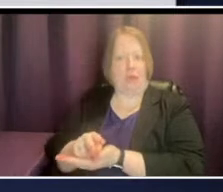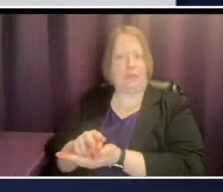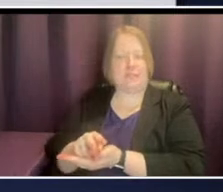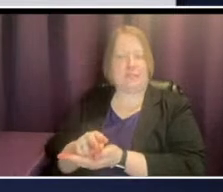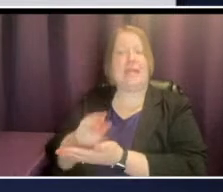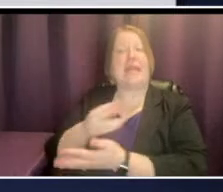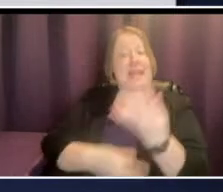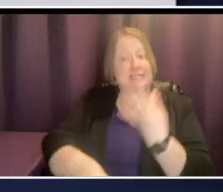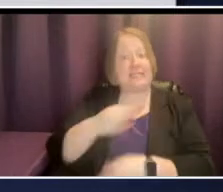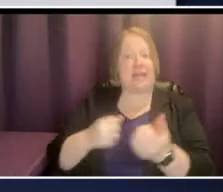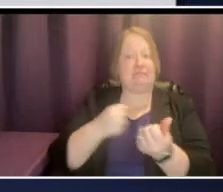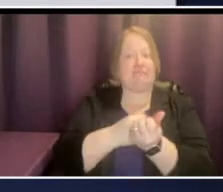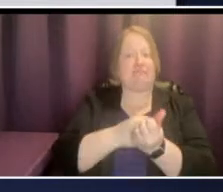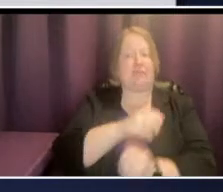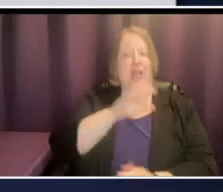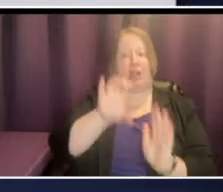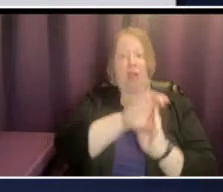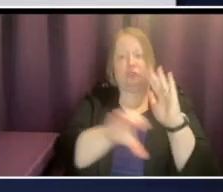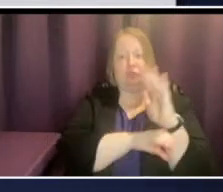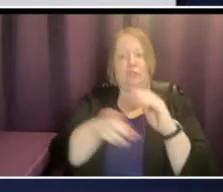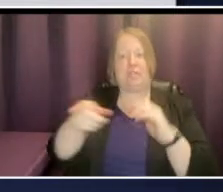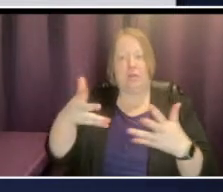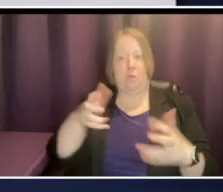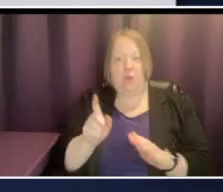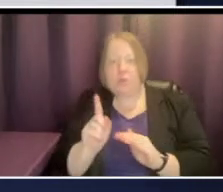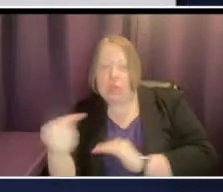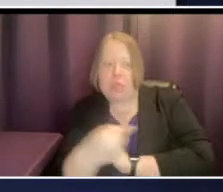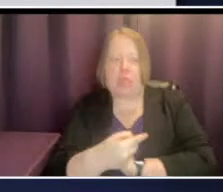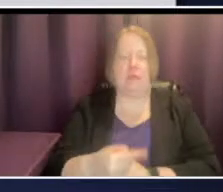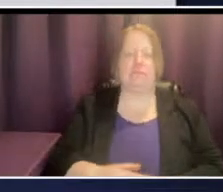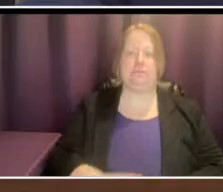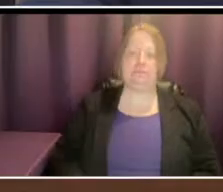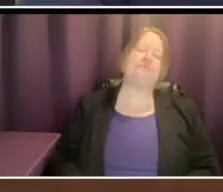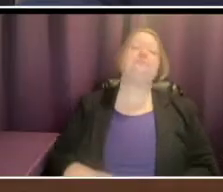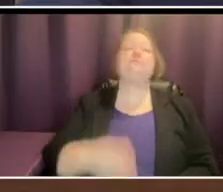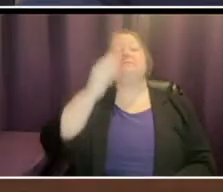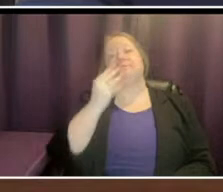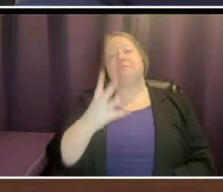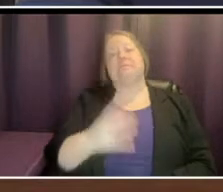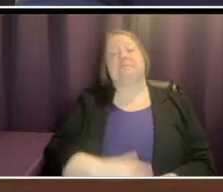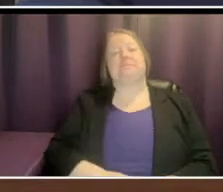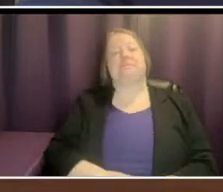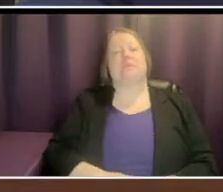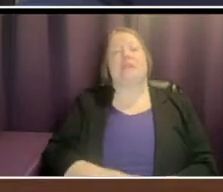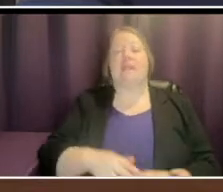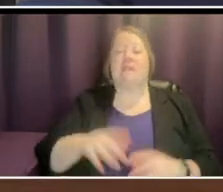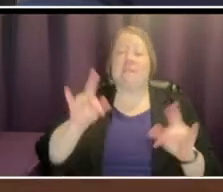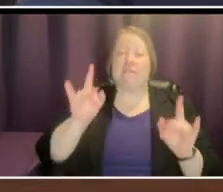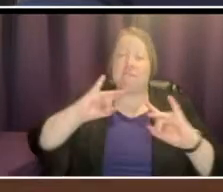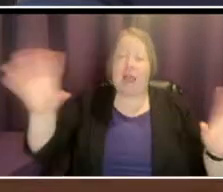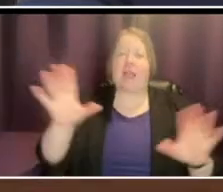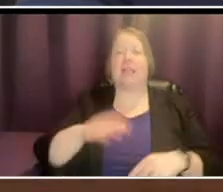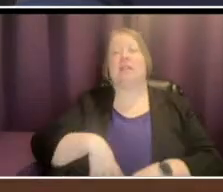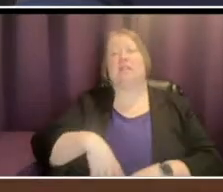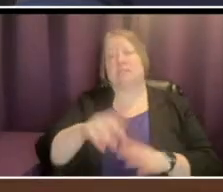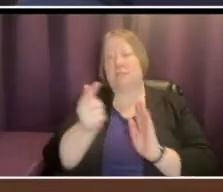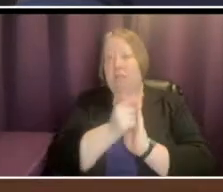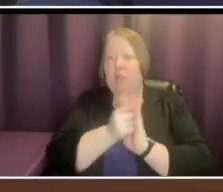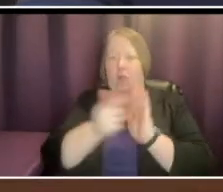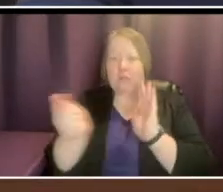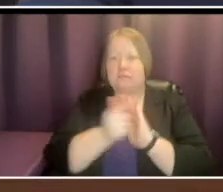he was trying to subvert. Mr. Chairman, the violence and lawlessness of January 6th was